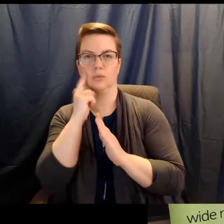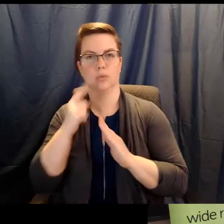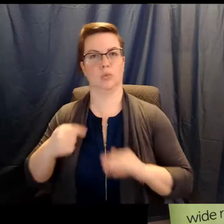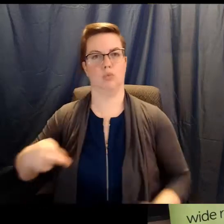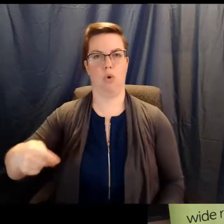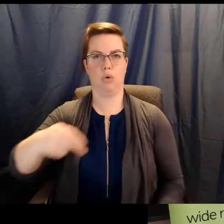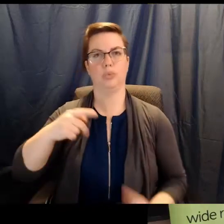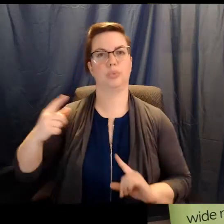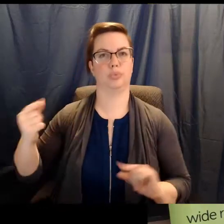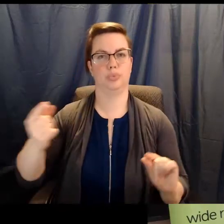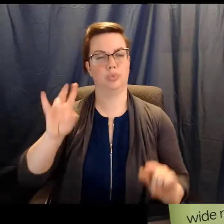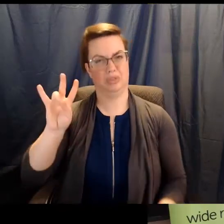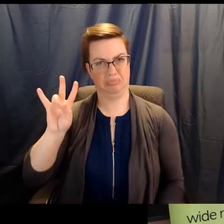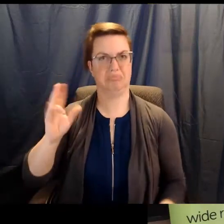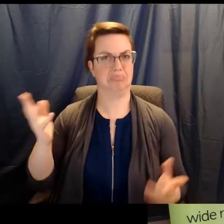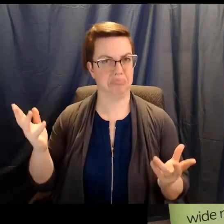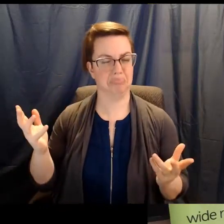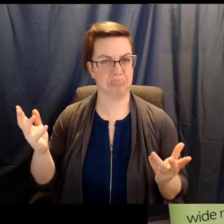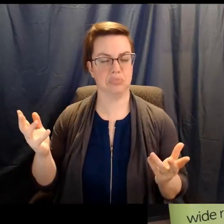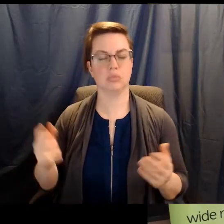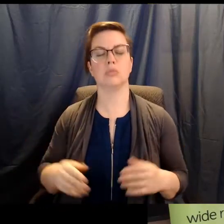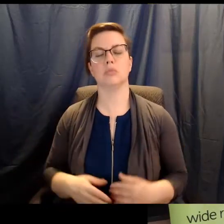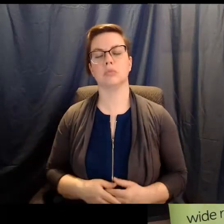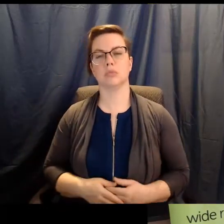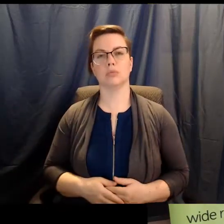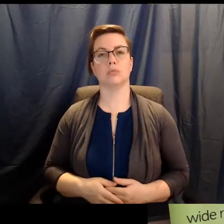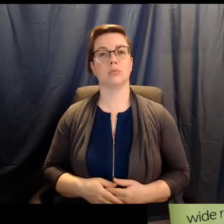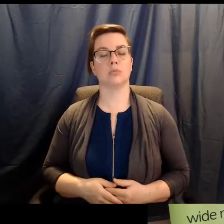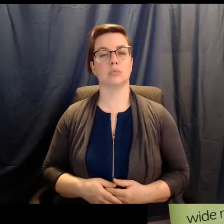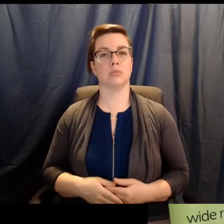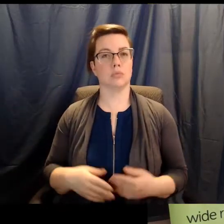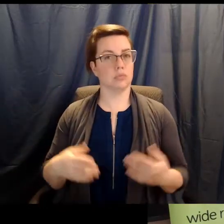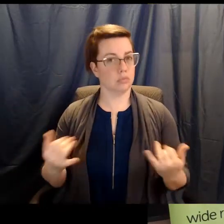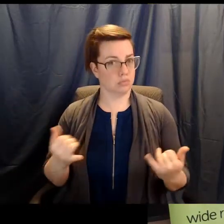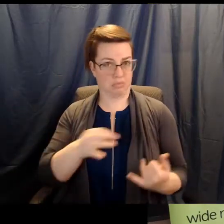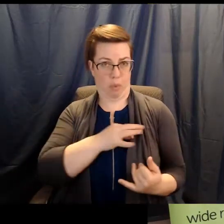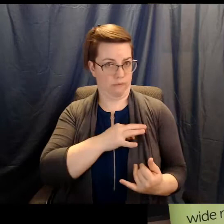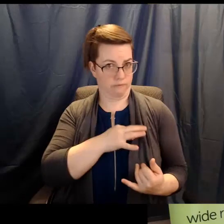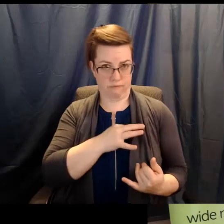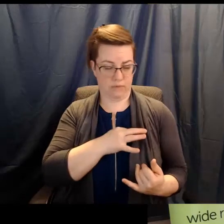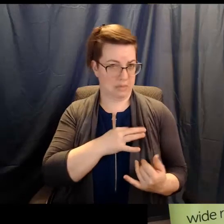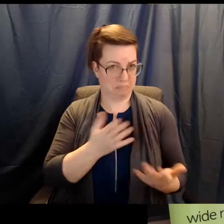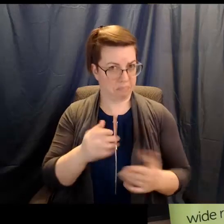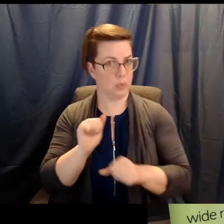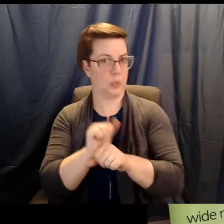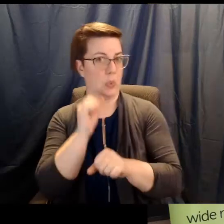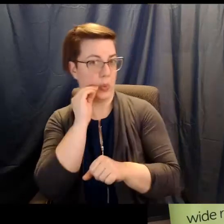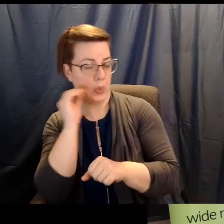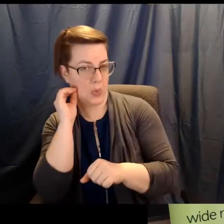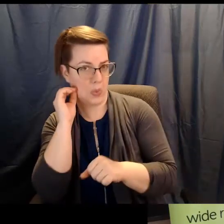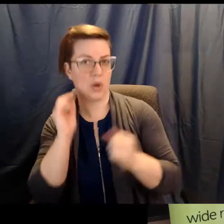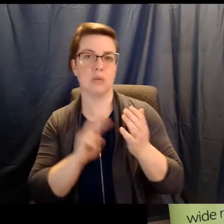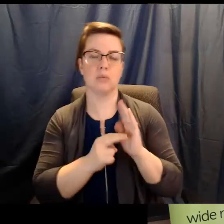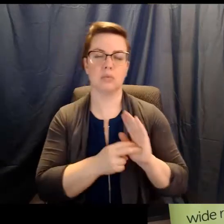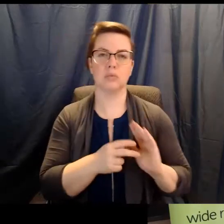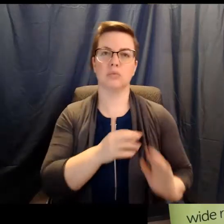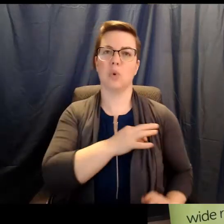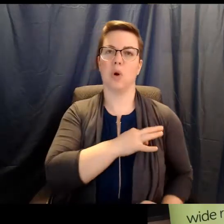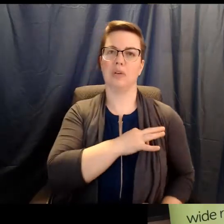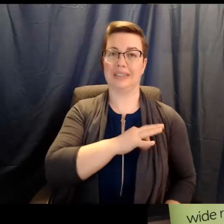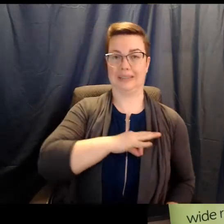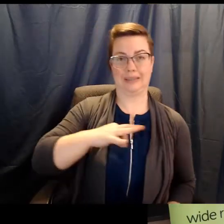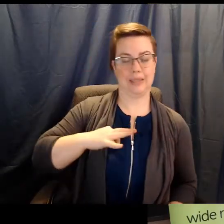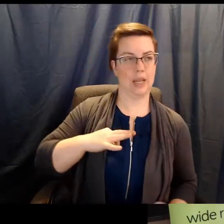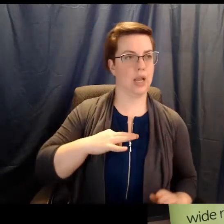less demands on your time from office colleagues, but there's other demands on your time. So when you take